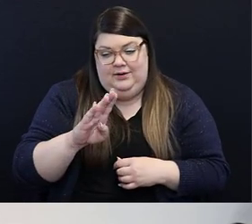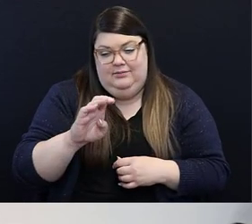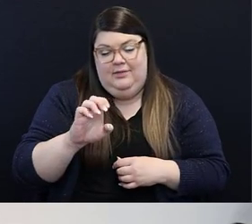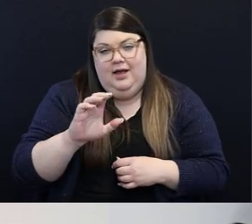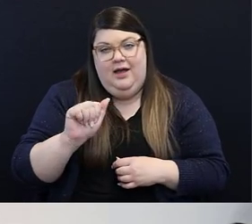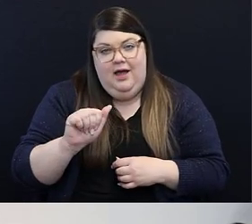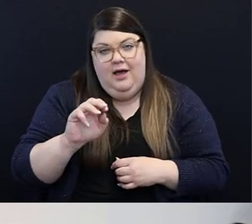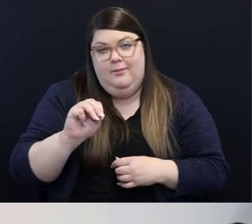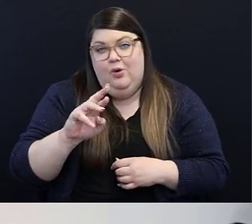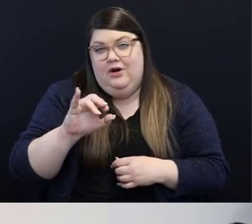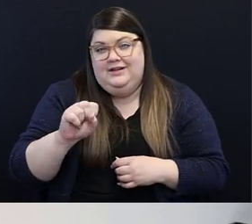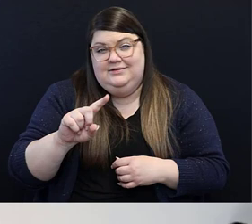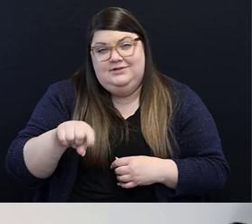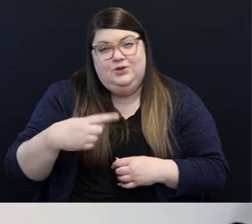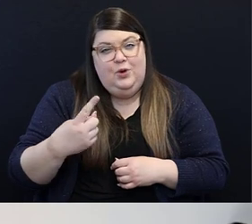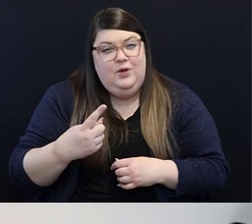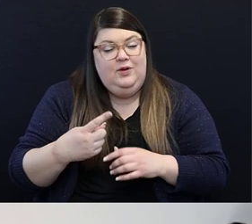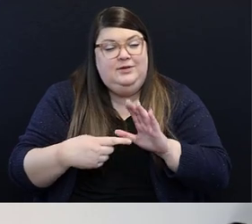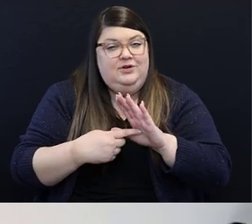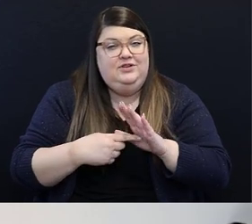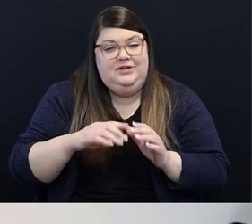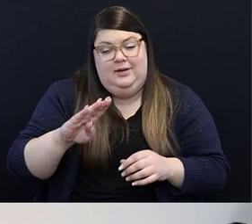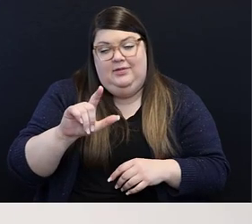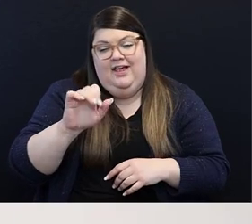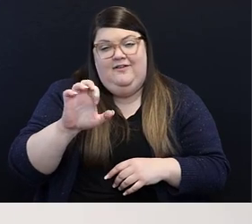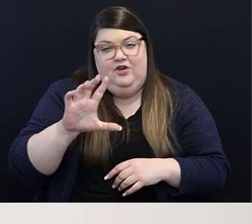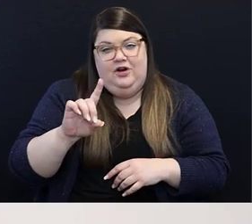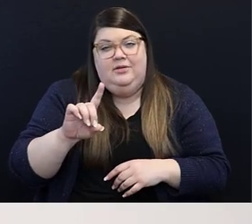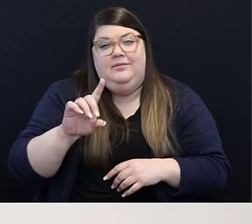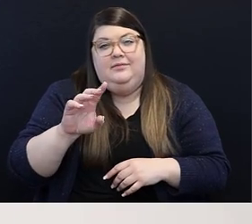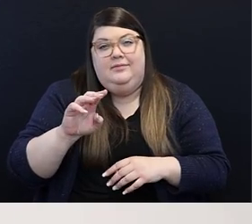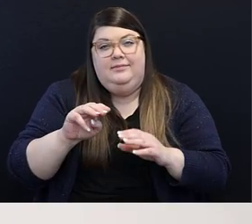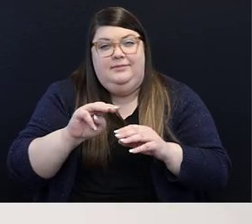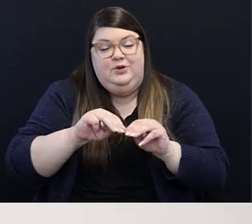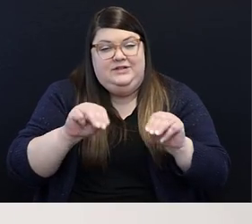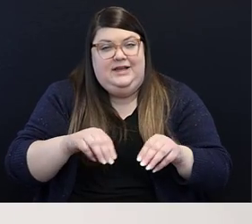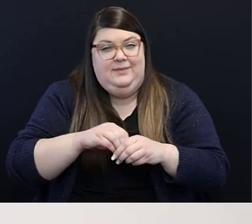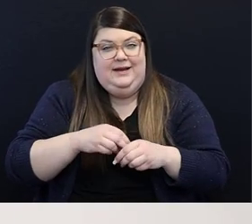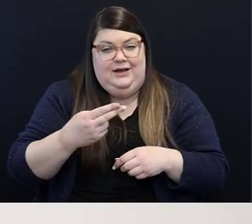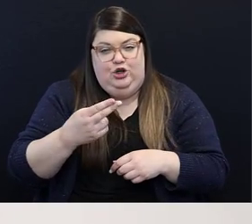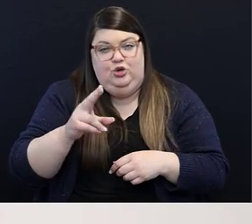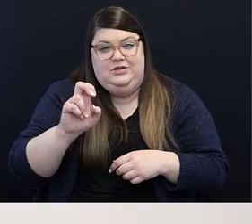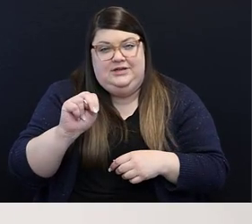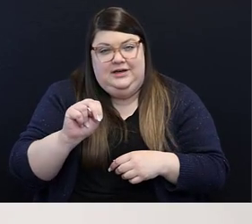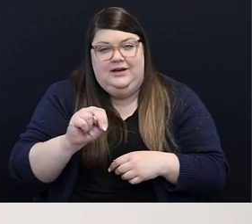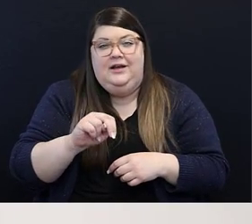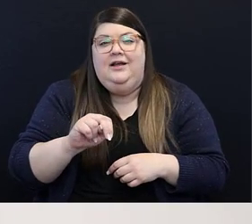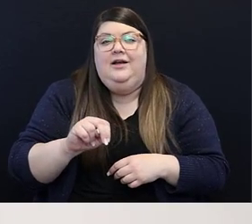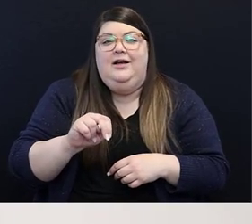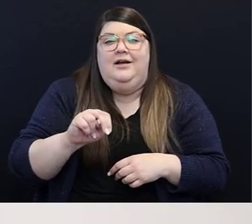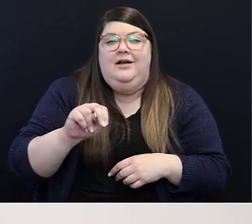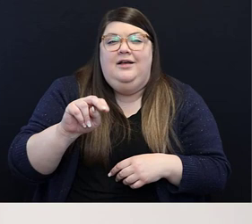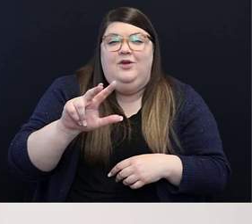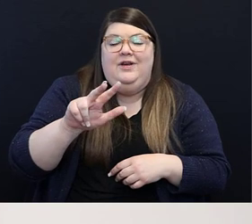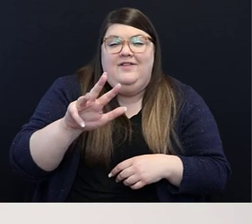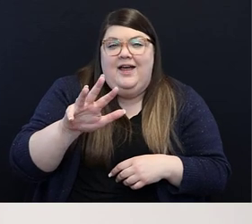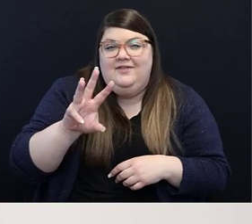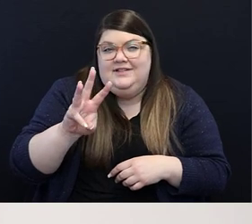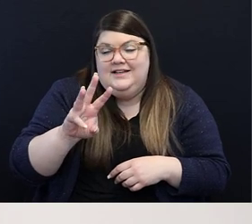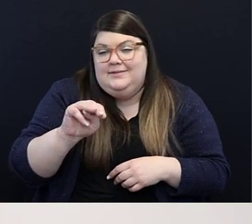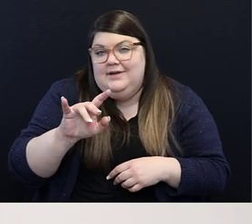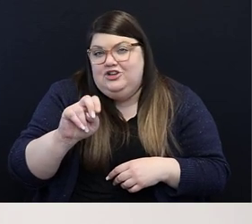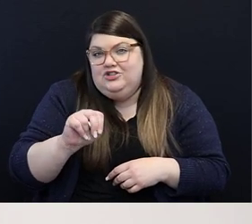Morris has had solo exhibitions at the Blaffer Museum in Houston, the Renaissance Society, 356 Mission,